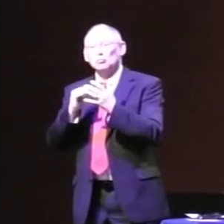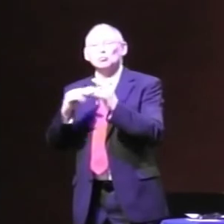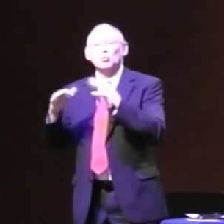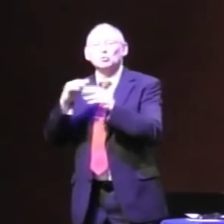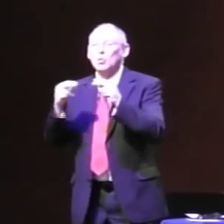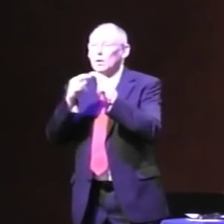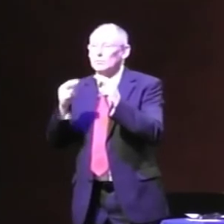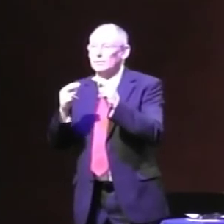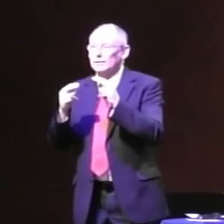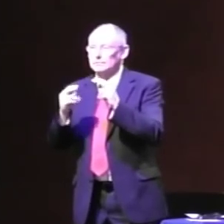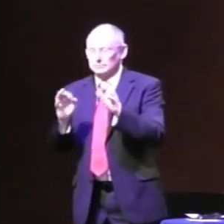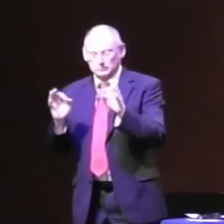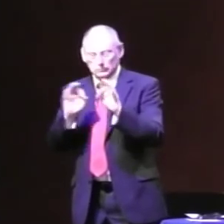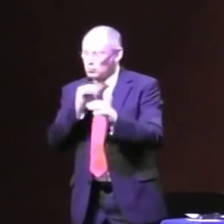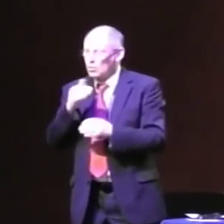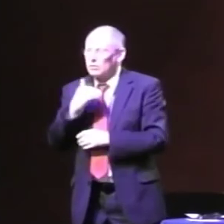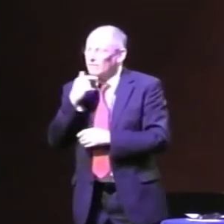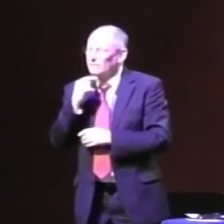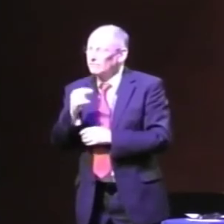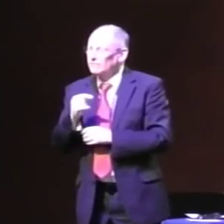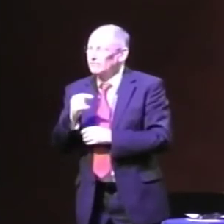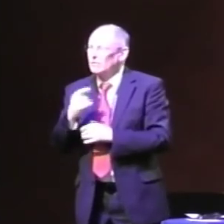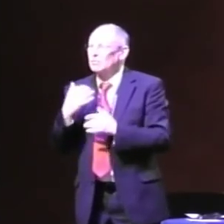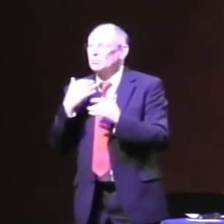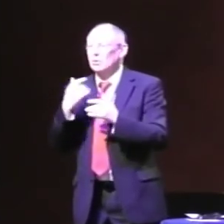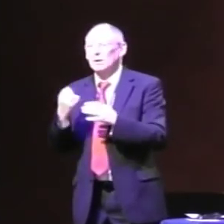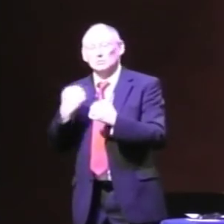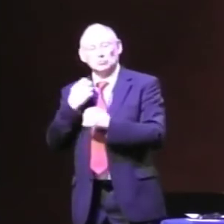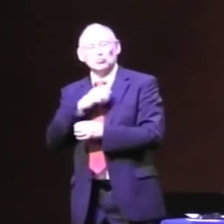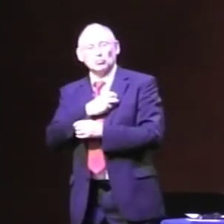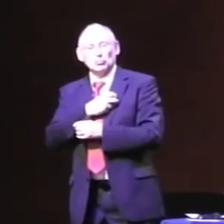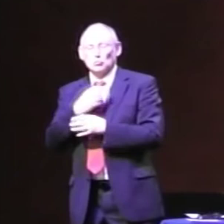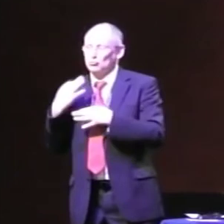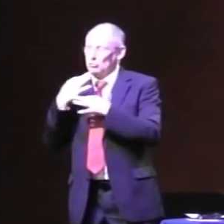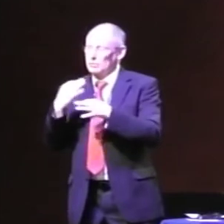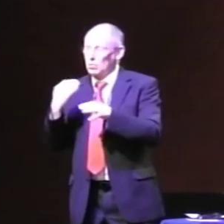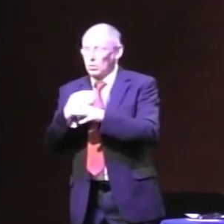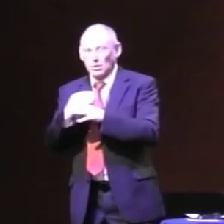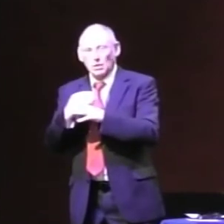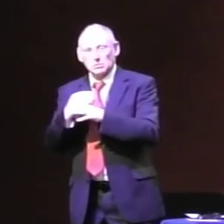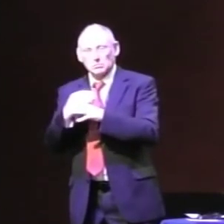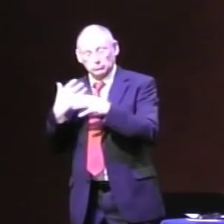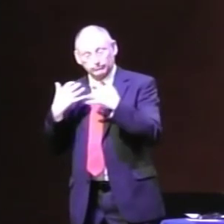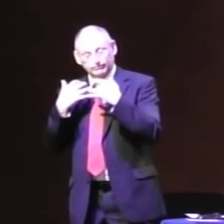woeful, nowhere near enough. Congress, my union represent workers in the construction industry, including building